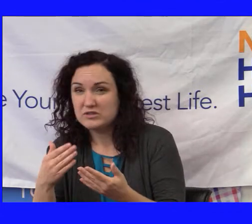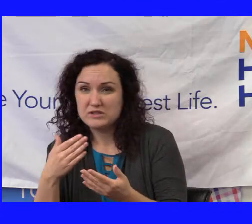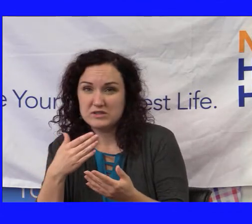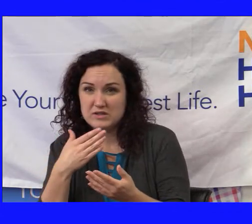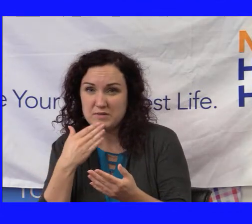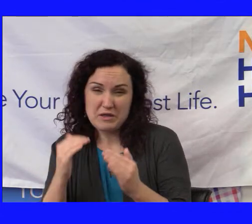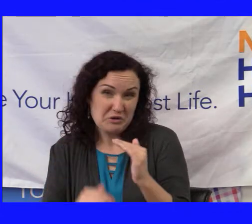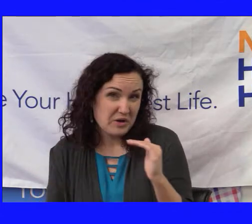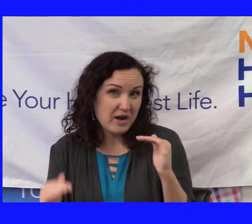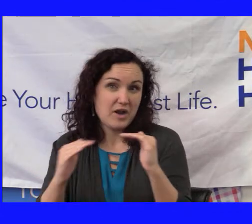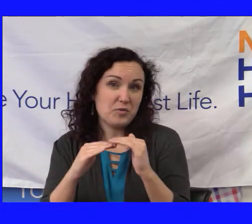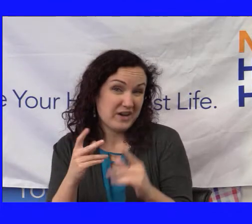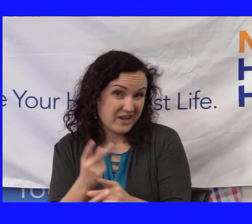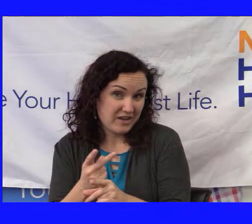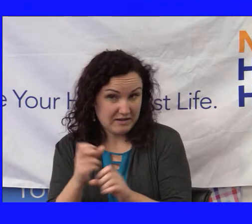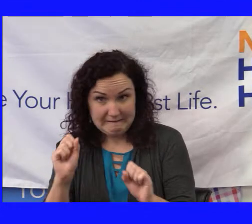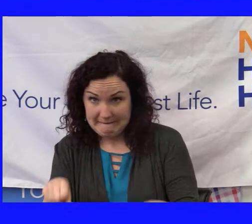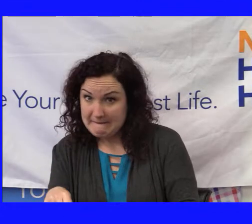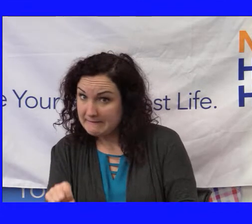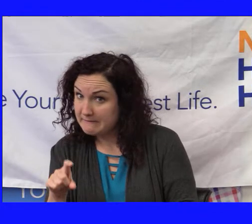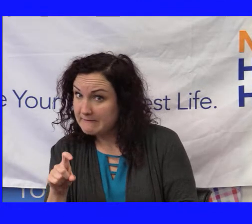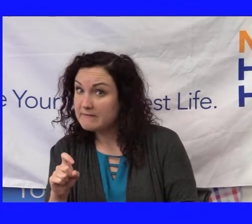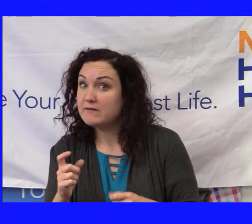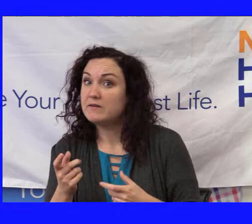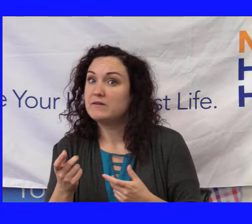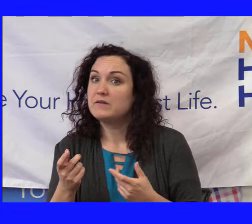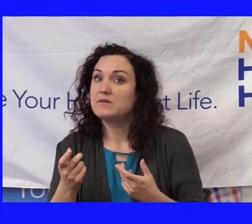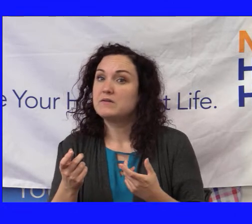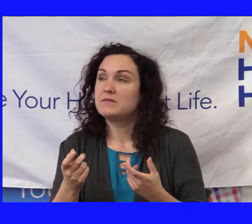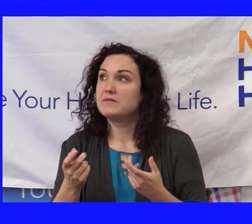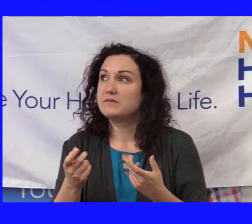something that we're able to do, or do